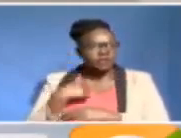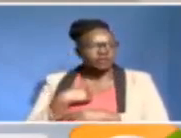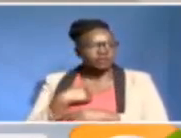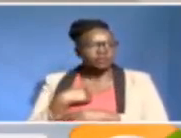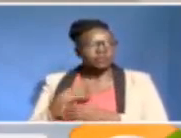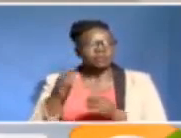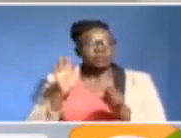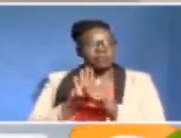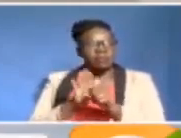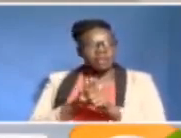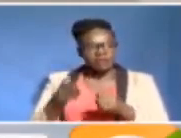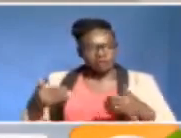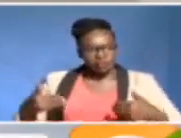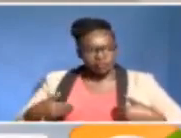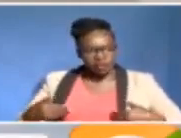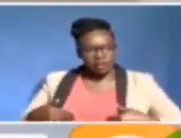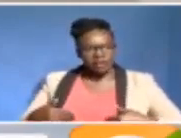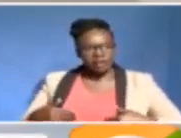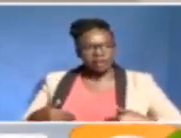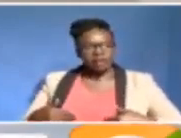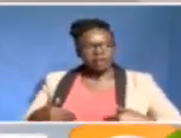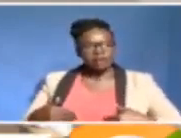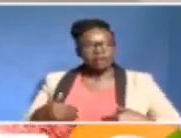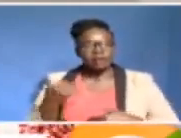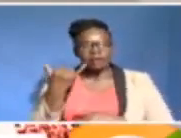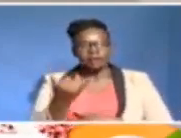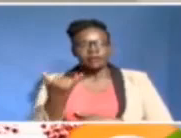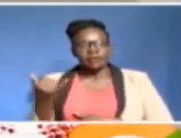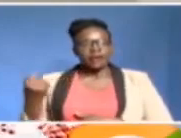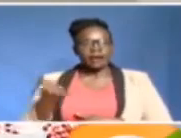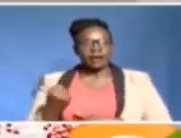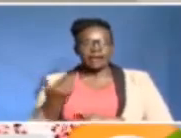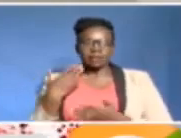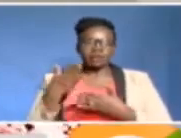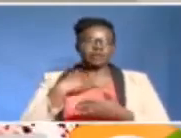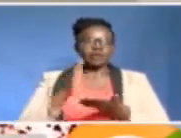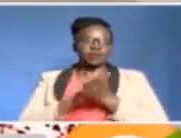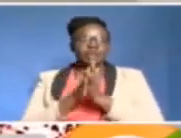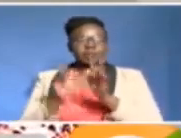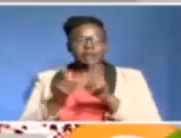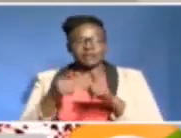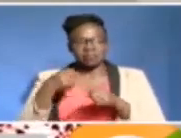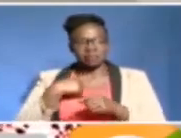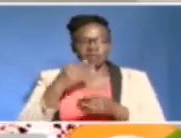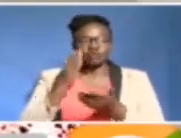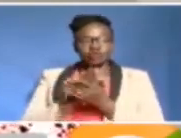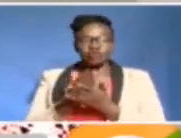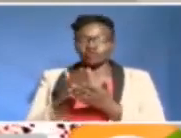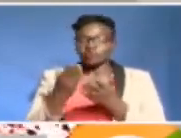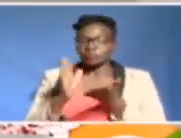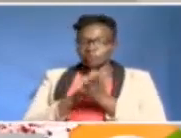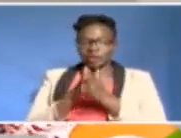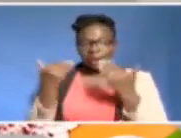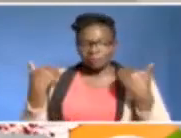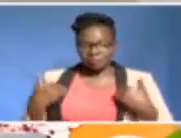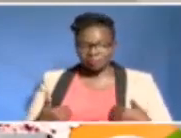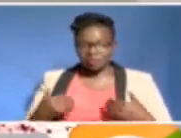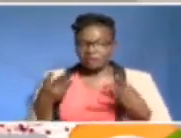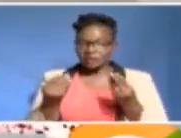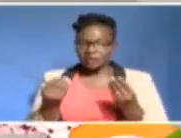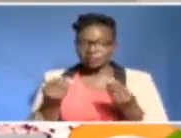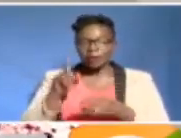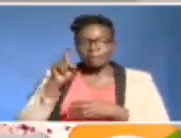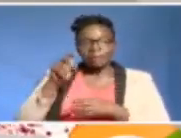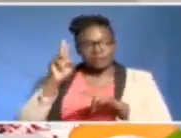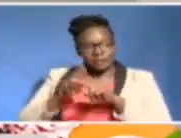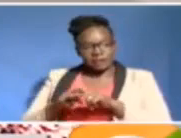young girls who are out there and they want to do, maybe they want to be like Bridget, right. Trust me, being Bridget is not easy. You need to come sit next to me. So I'll tell